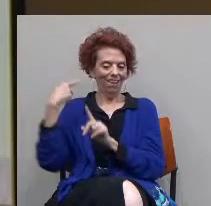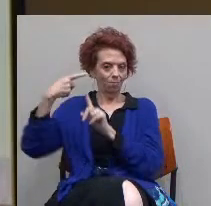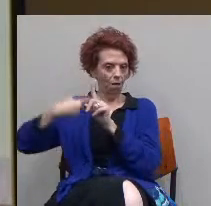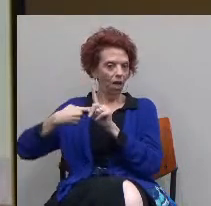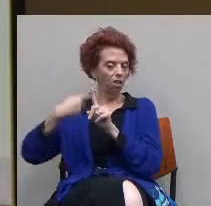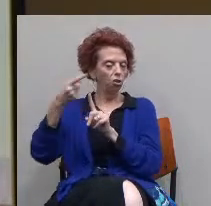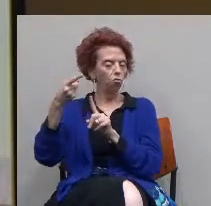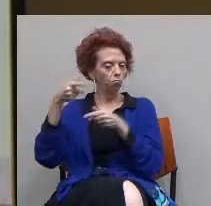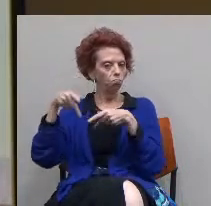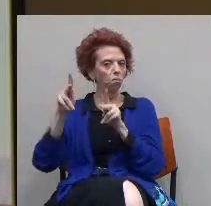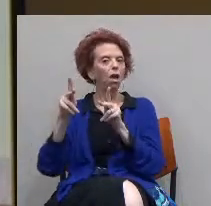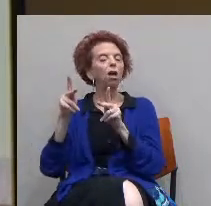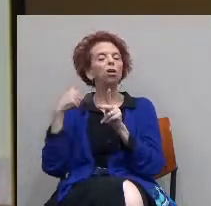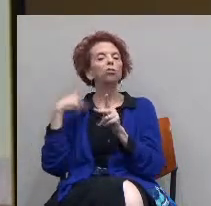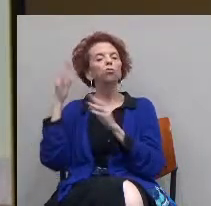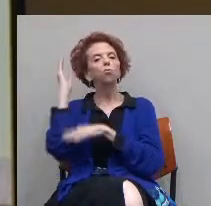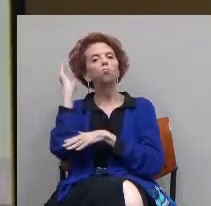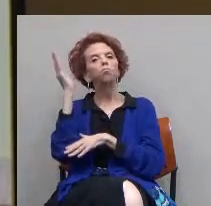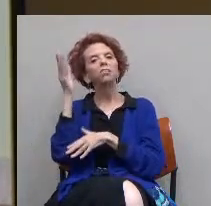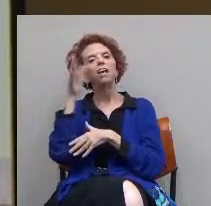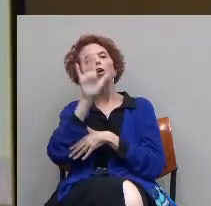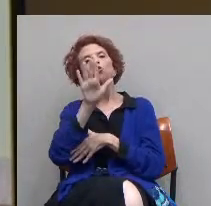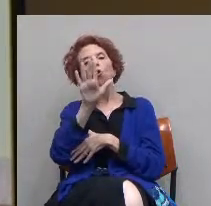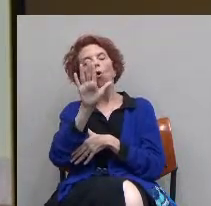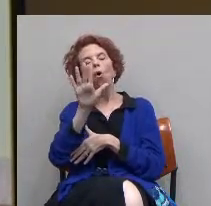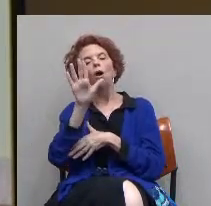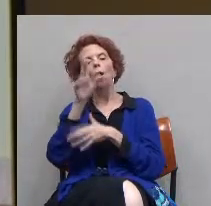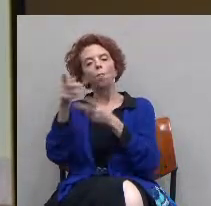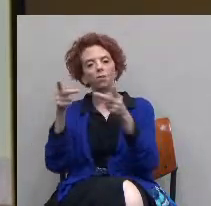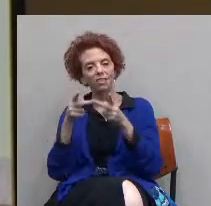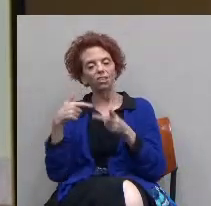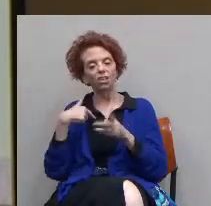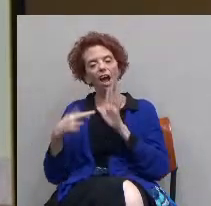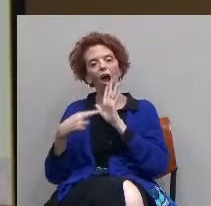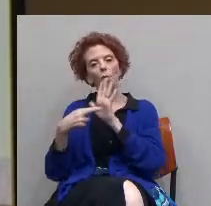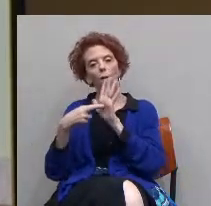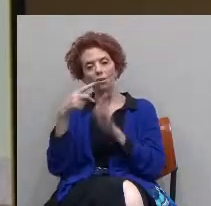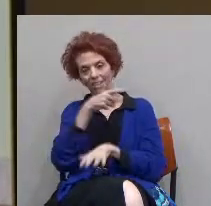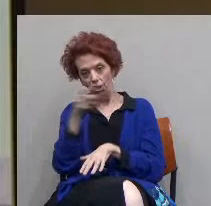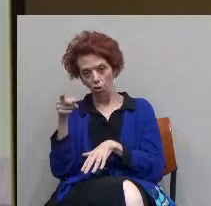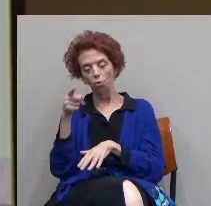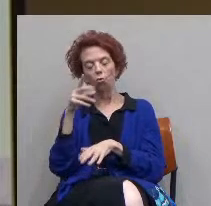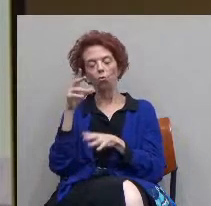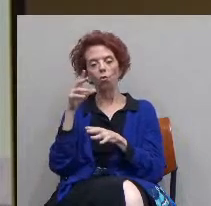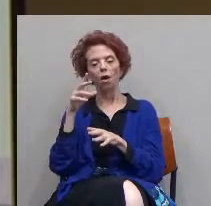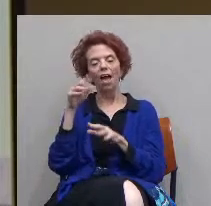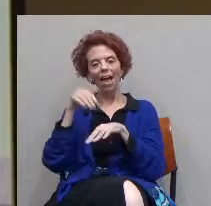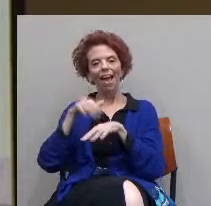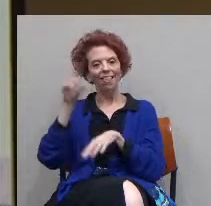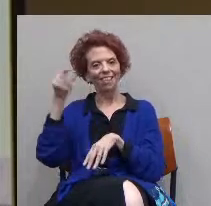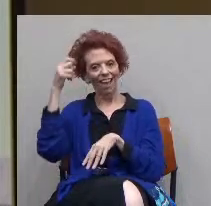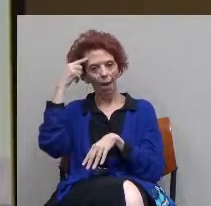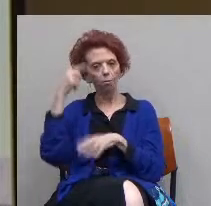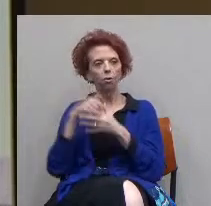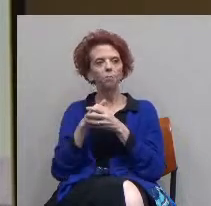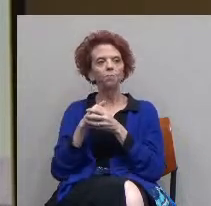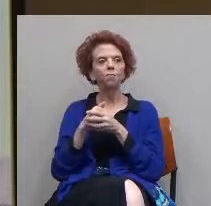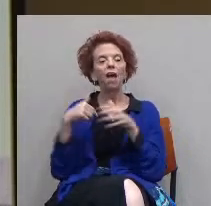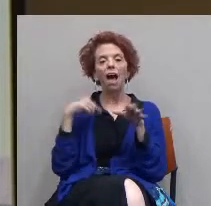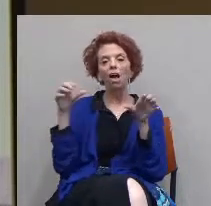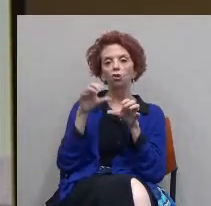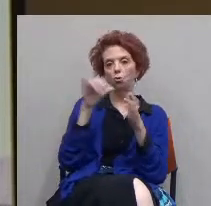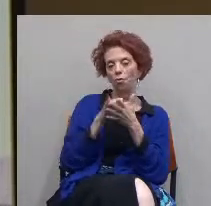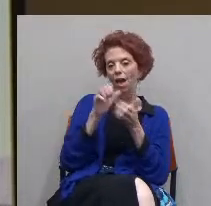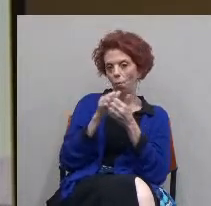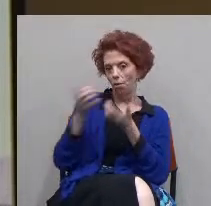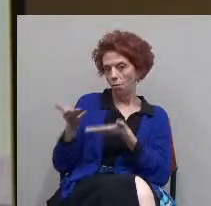me to present your positions at the table. So I represent you across the street at the Capitol. By doing that through a